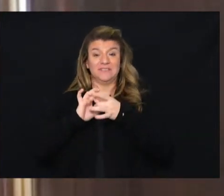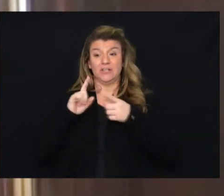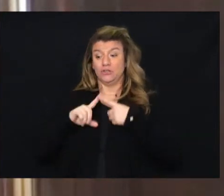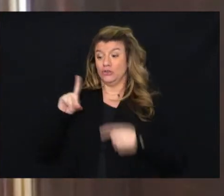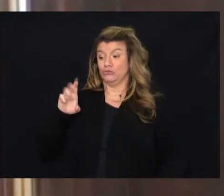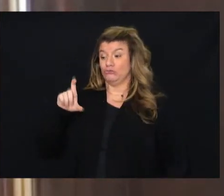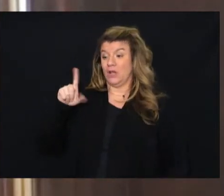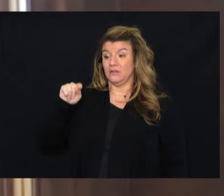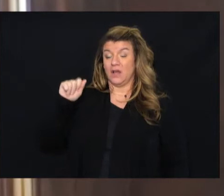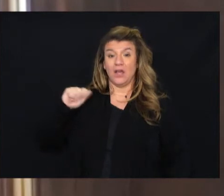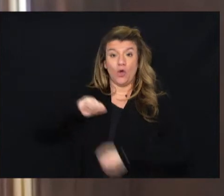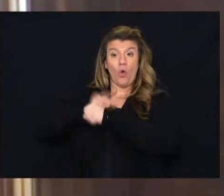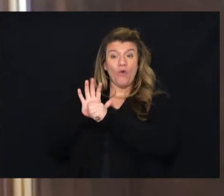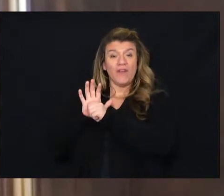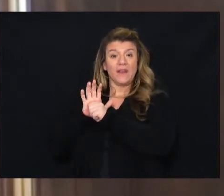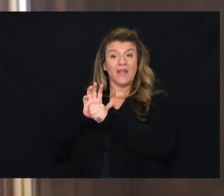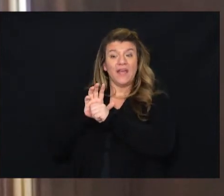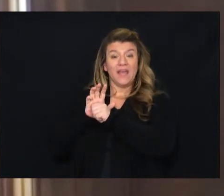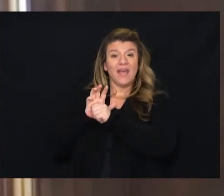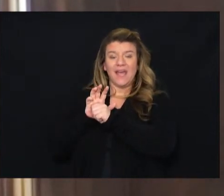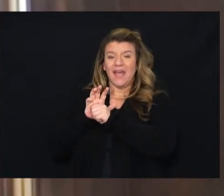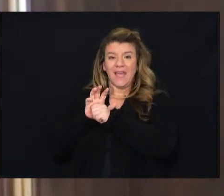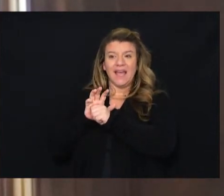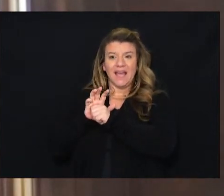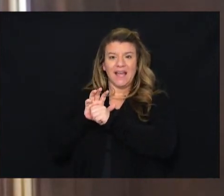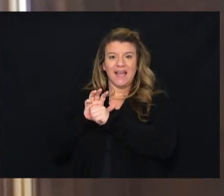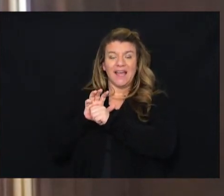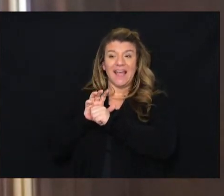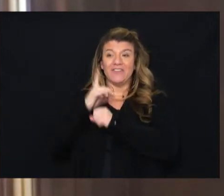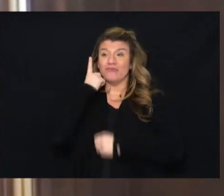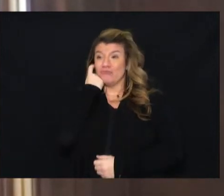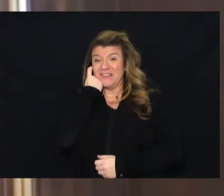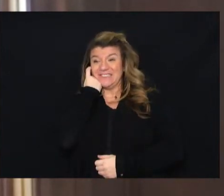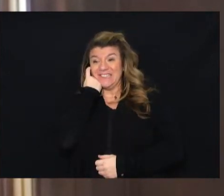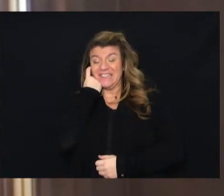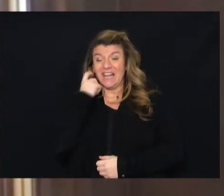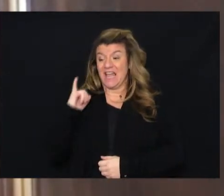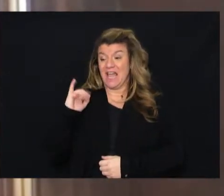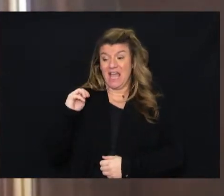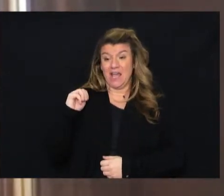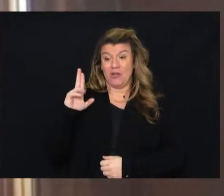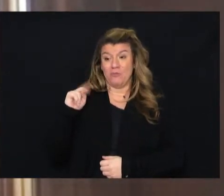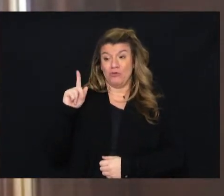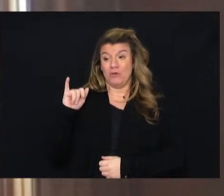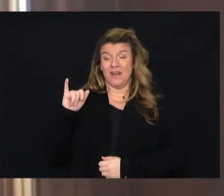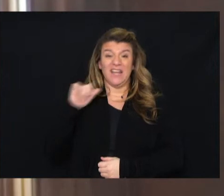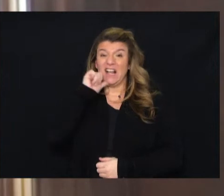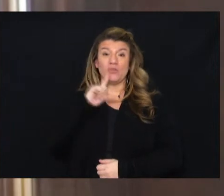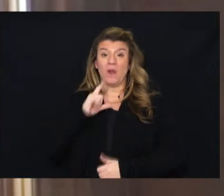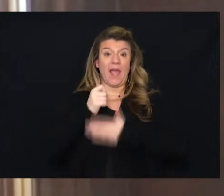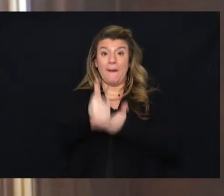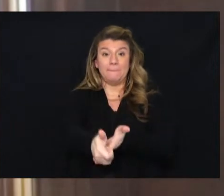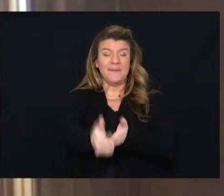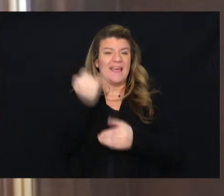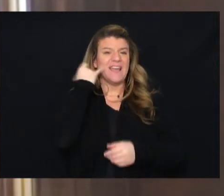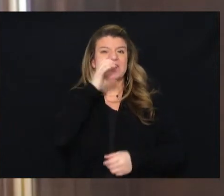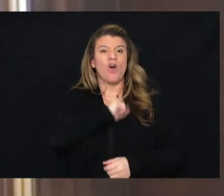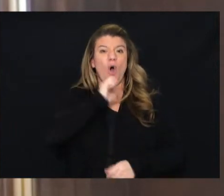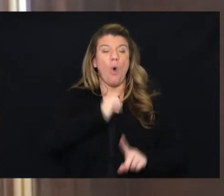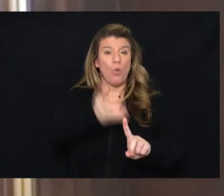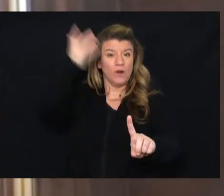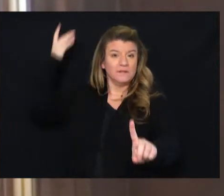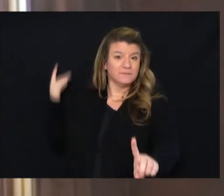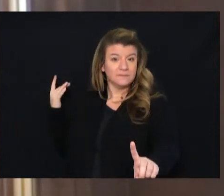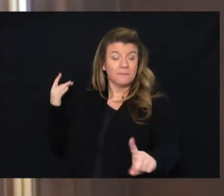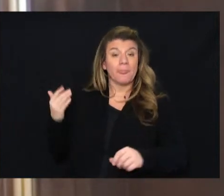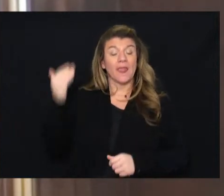it's absolutely recent, probably doesn't give much in the way of immunity at all. We know that